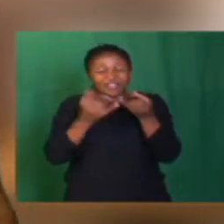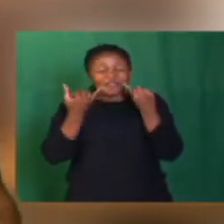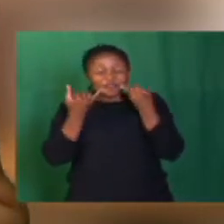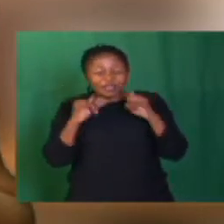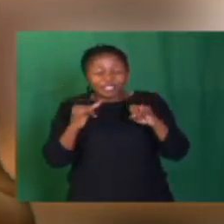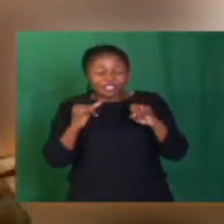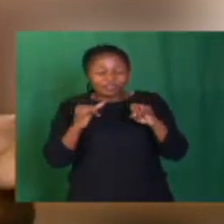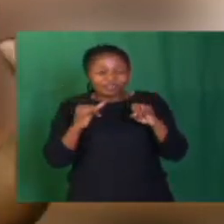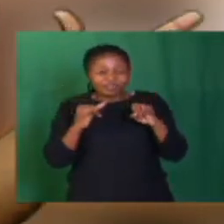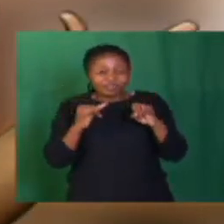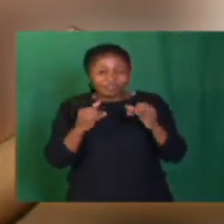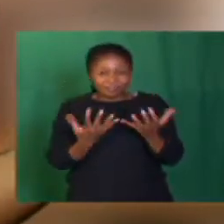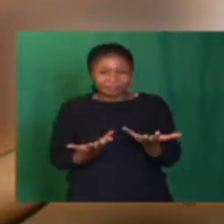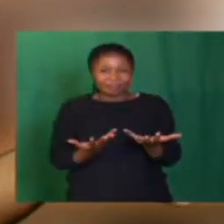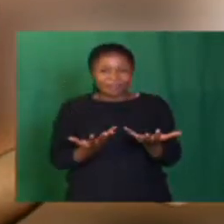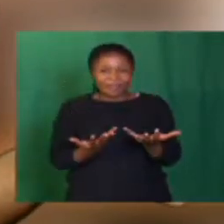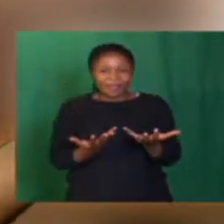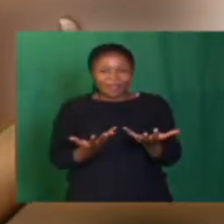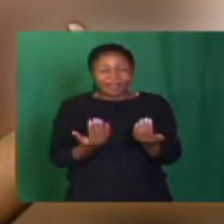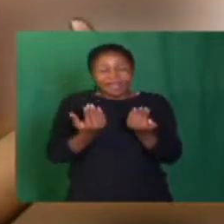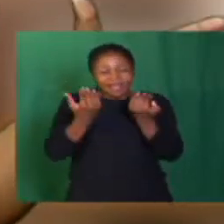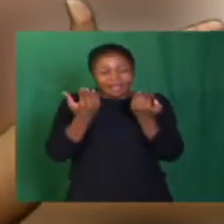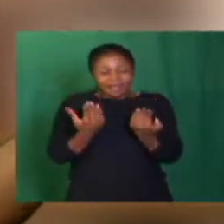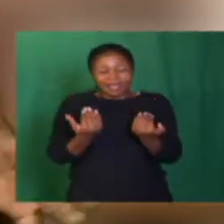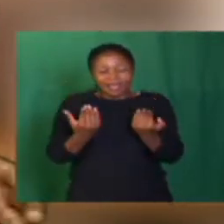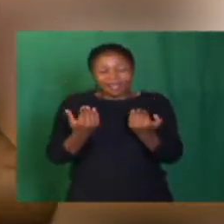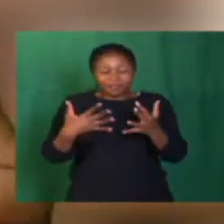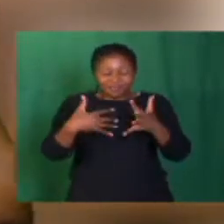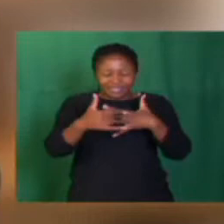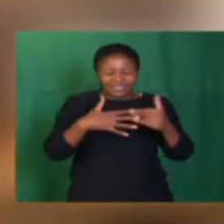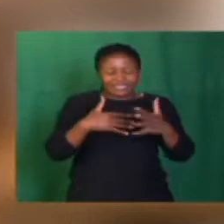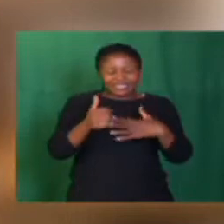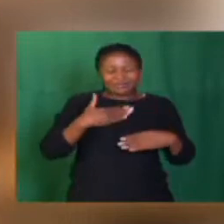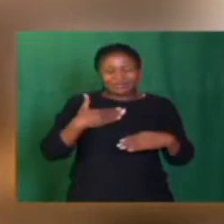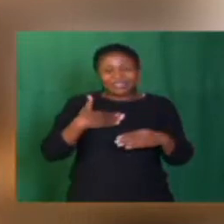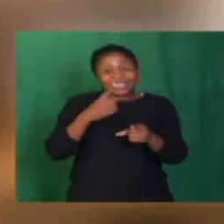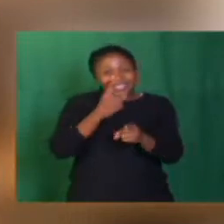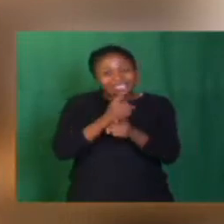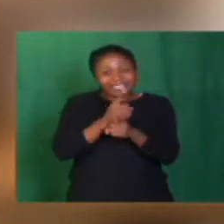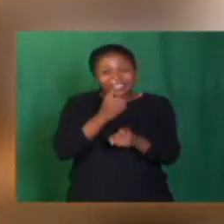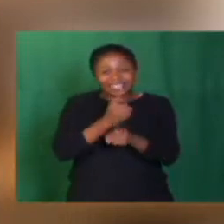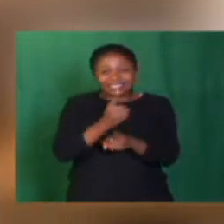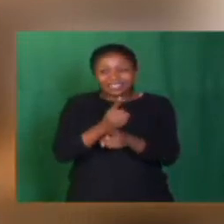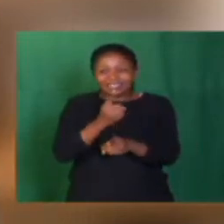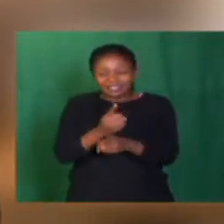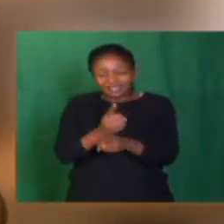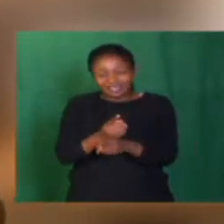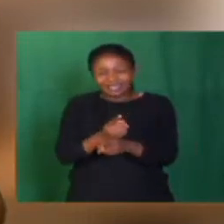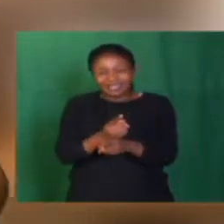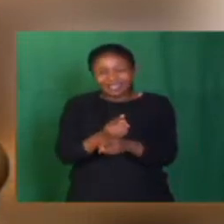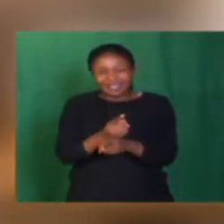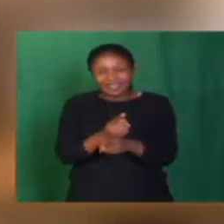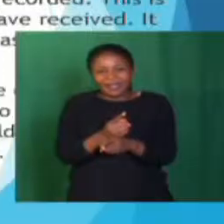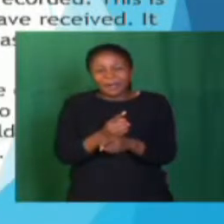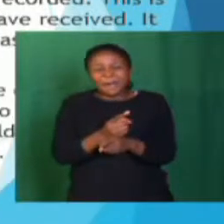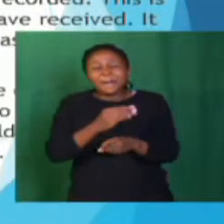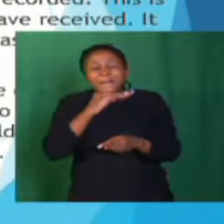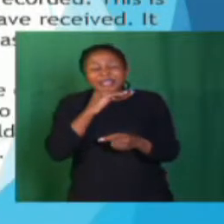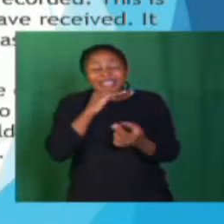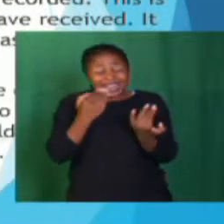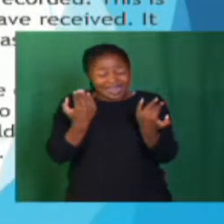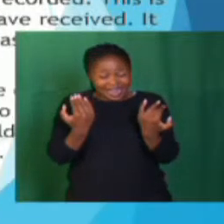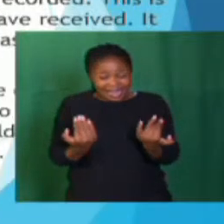So all of what I'm talking about, it will actually lead you to where you are now going to be tested, which is normally called an